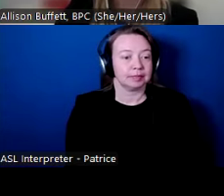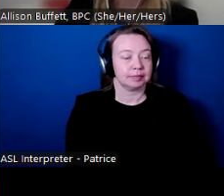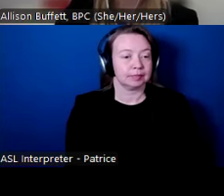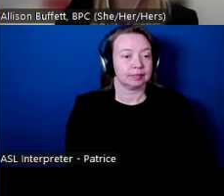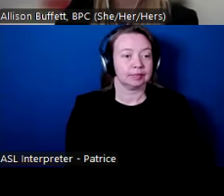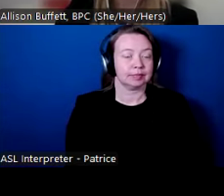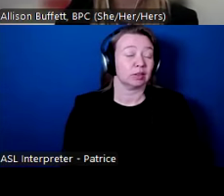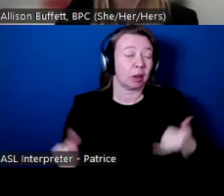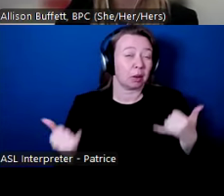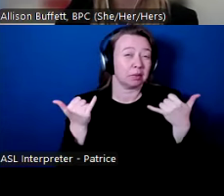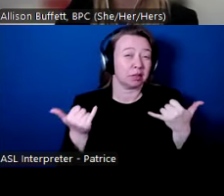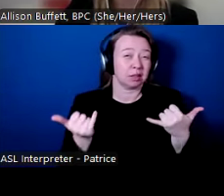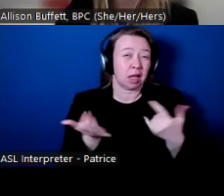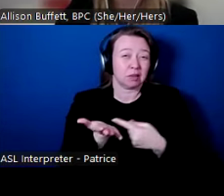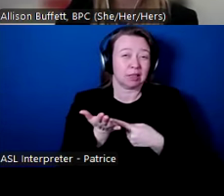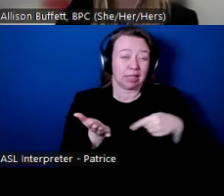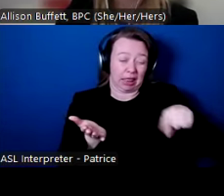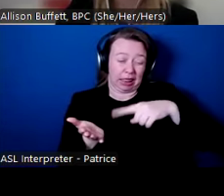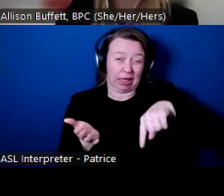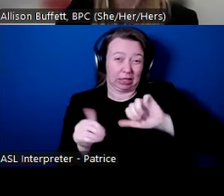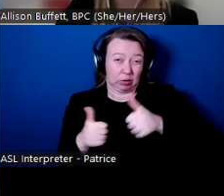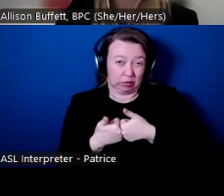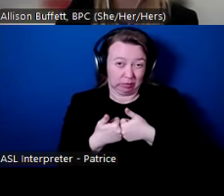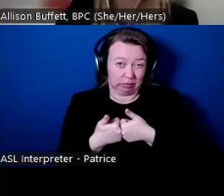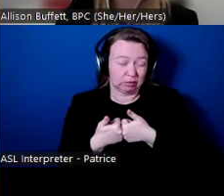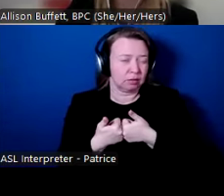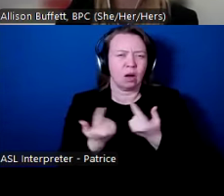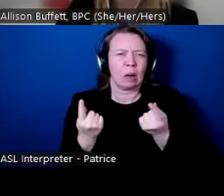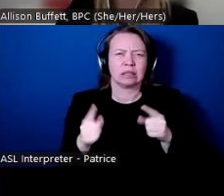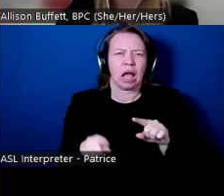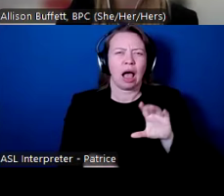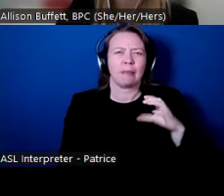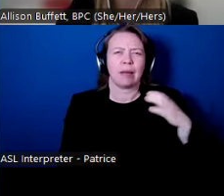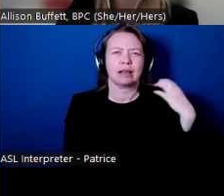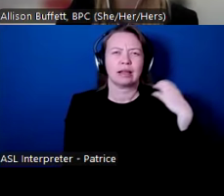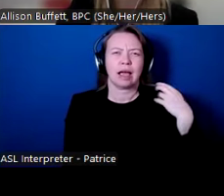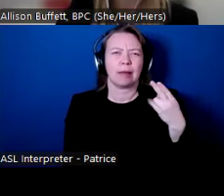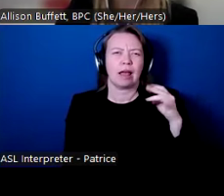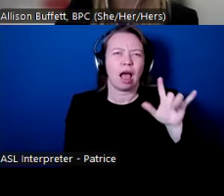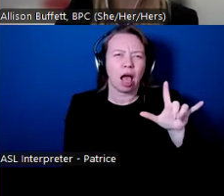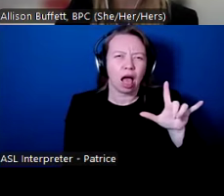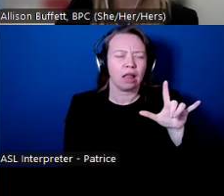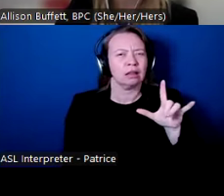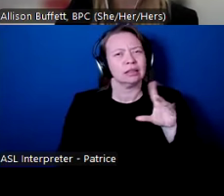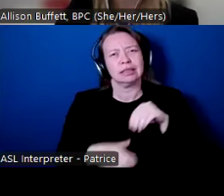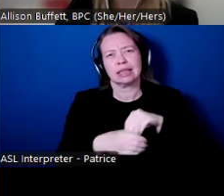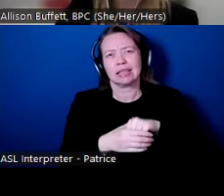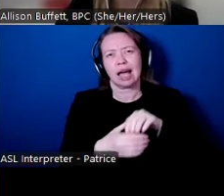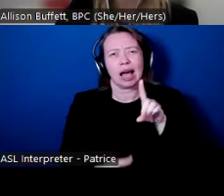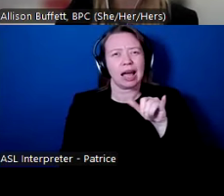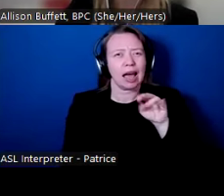Now that we've discussed these challenges, what's going on in Capitol Hill and within the administration, we're going to turn to